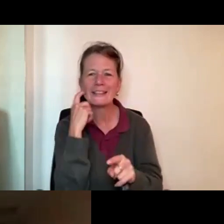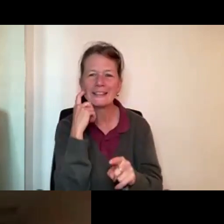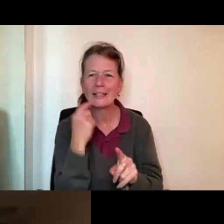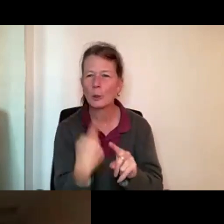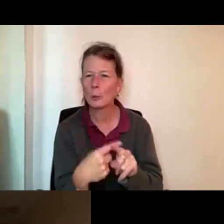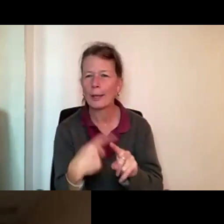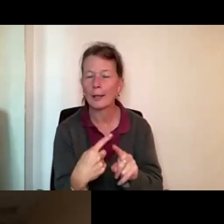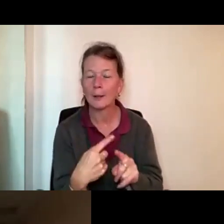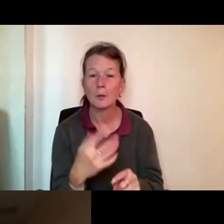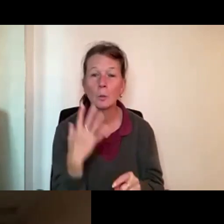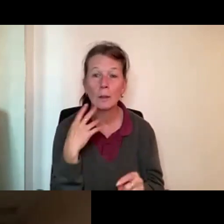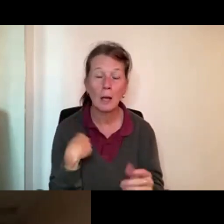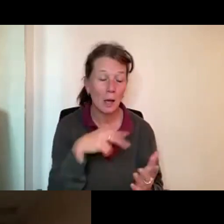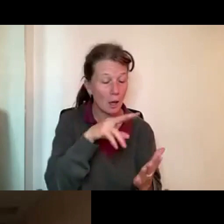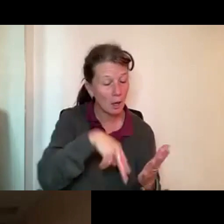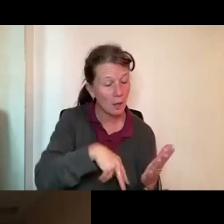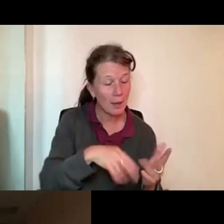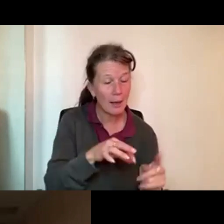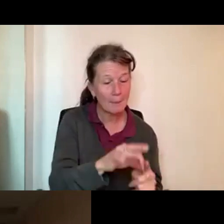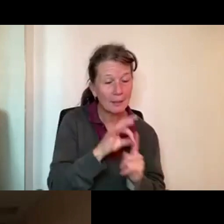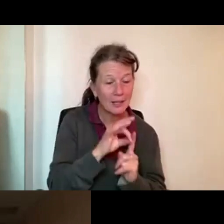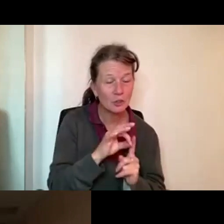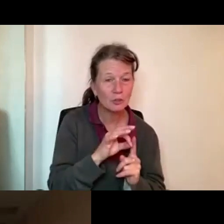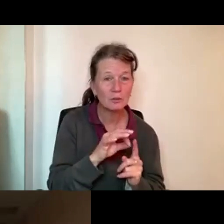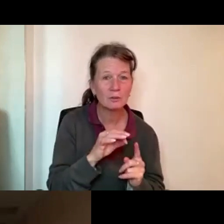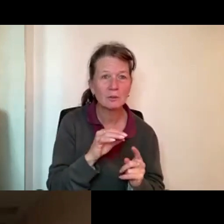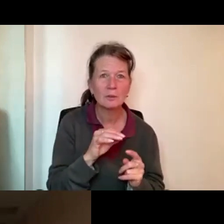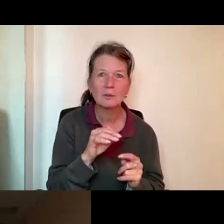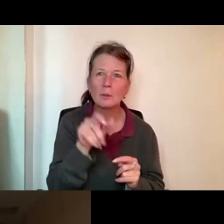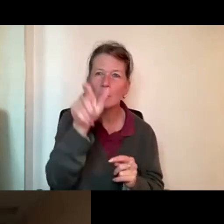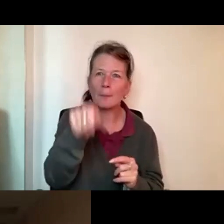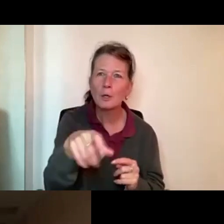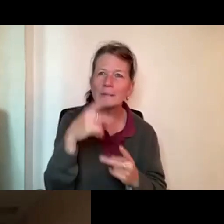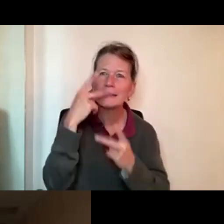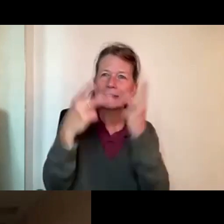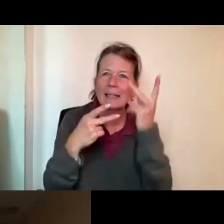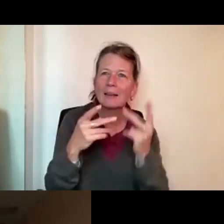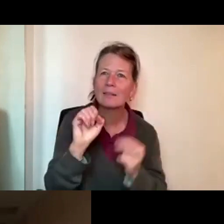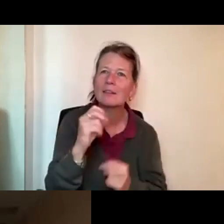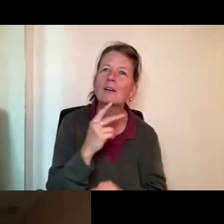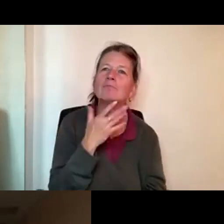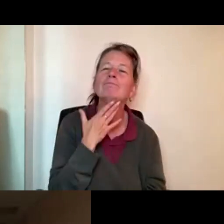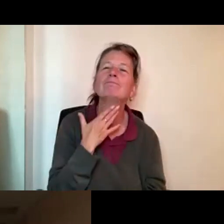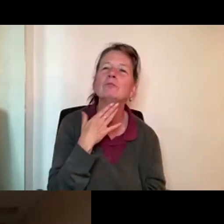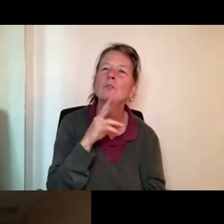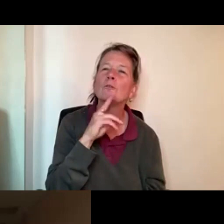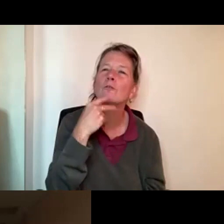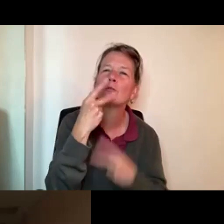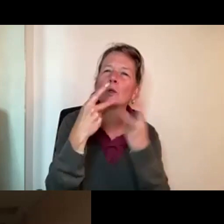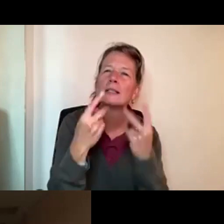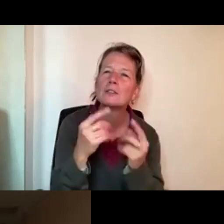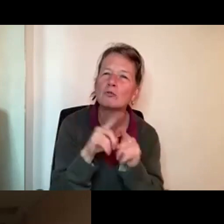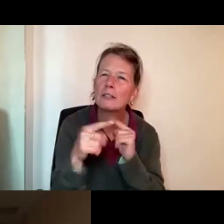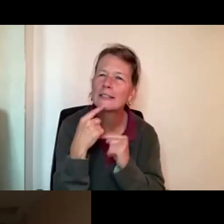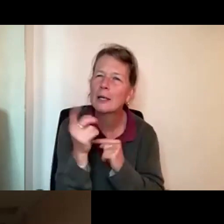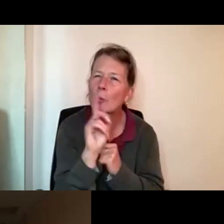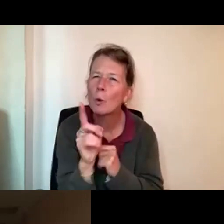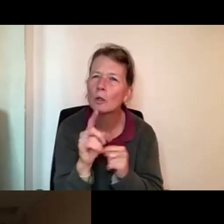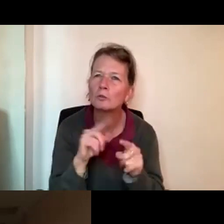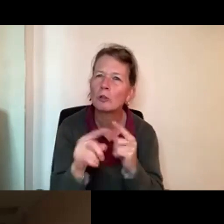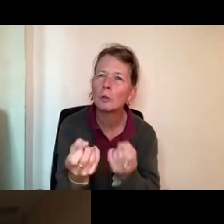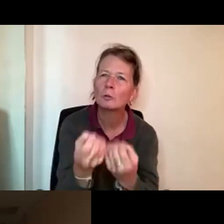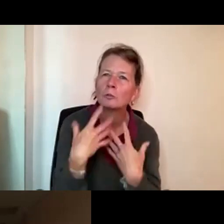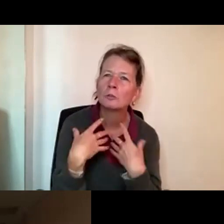is, what's this person's voice? What do they want to say? And are they really able to say it?